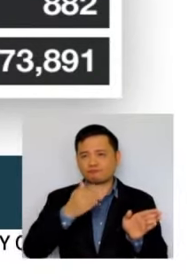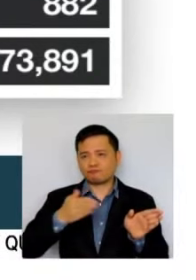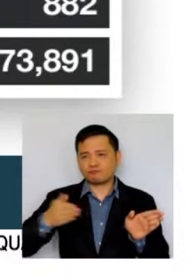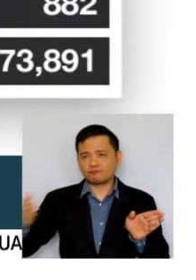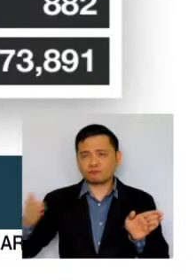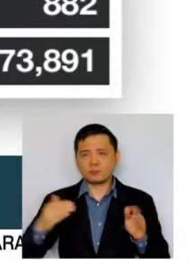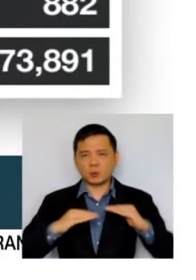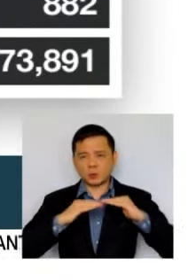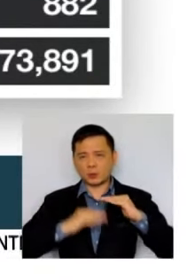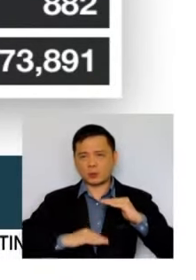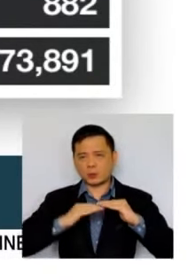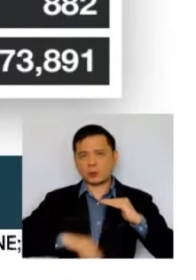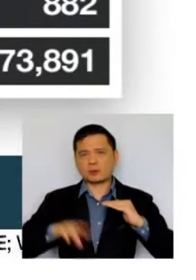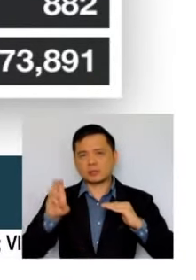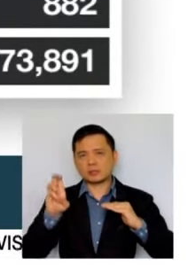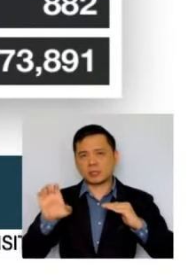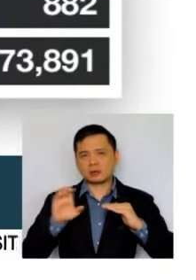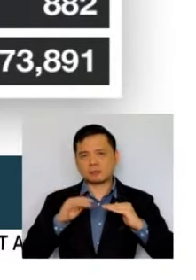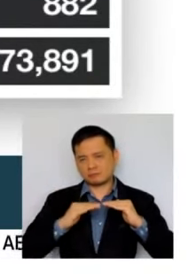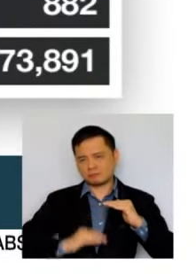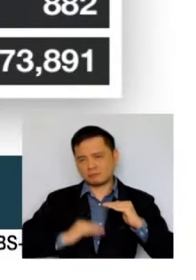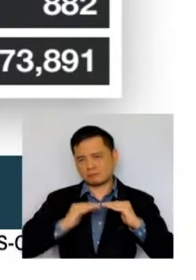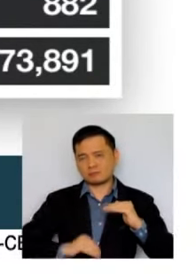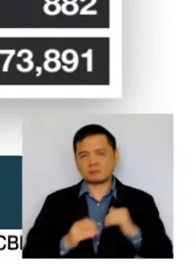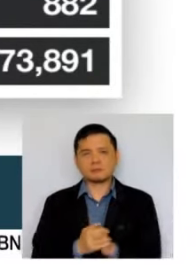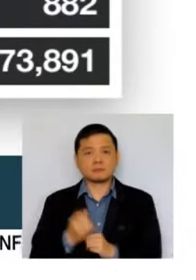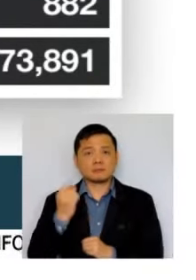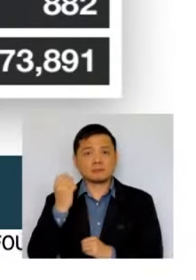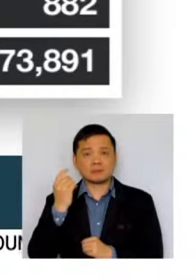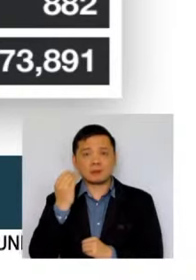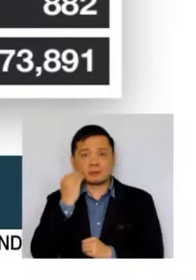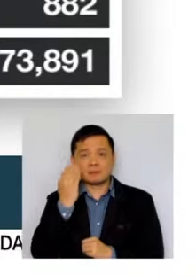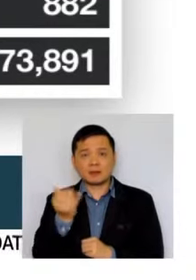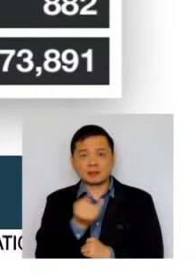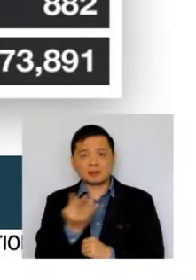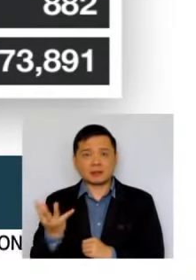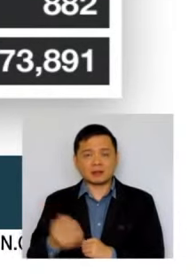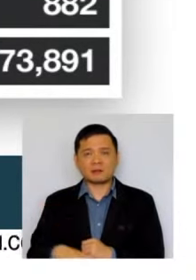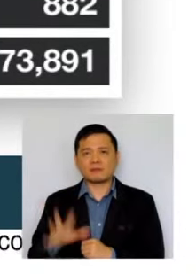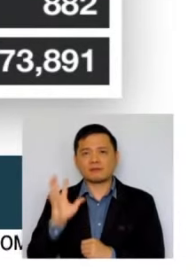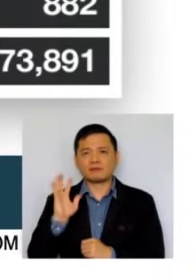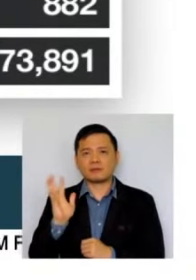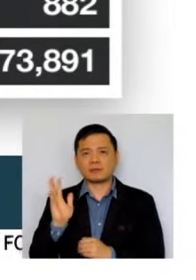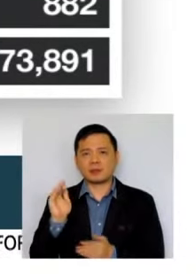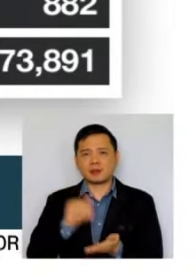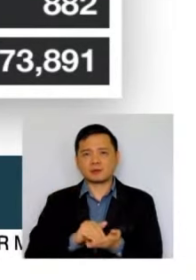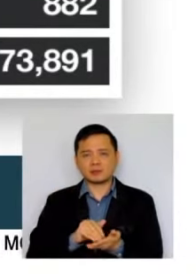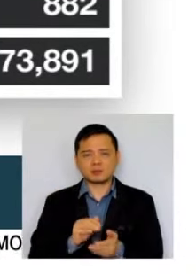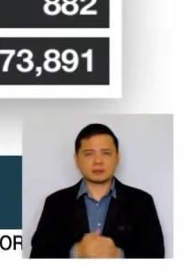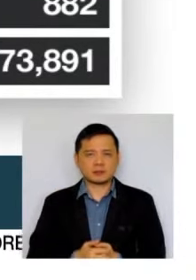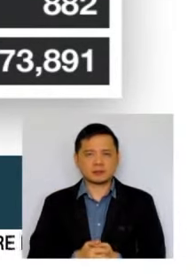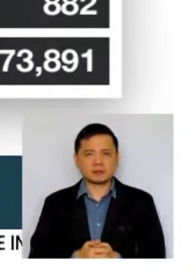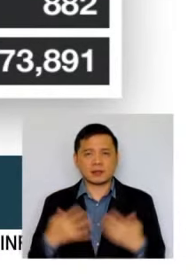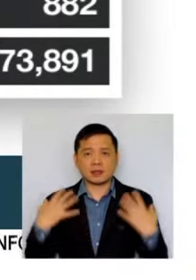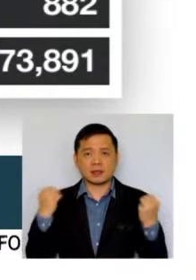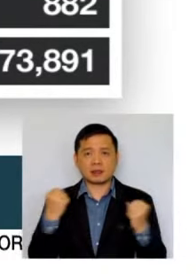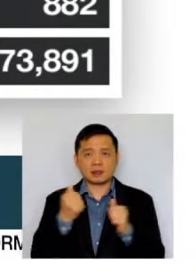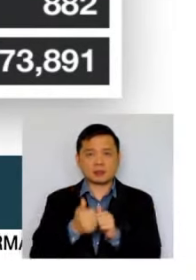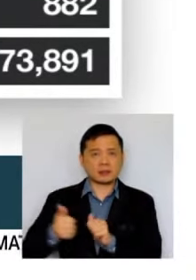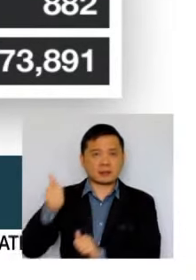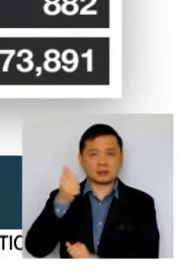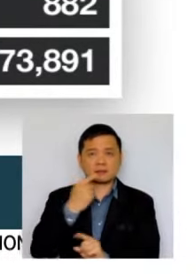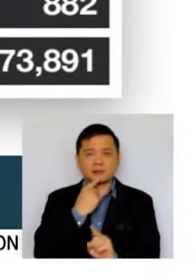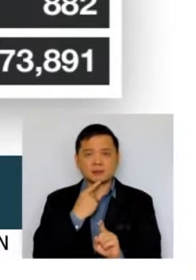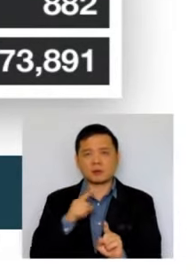below 600. But the death toll is approaching the 50,000 mark. Health officials confirmed